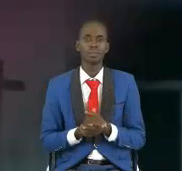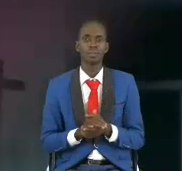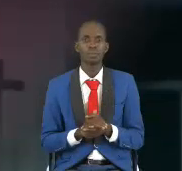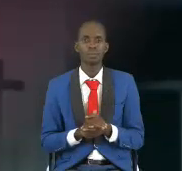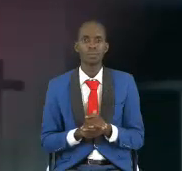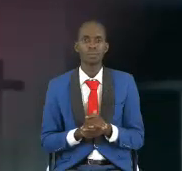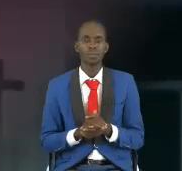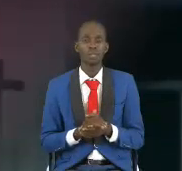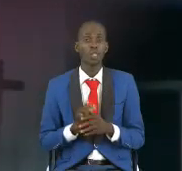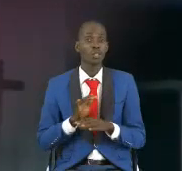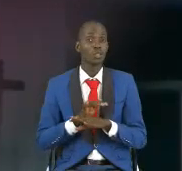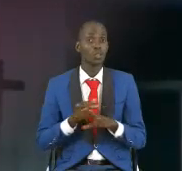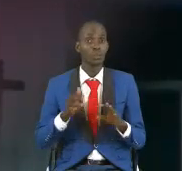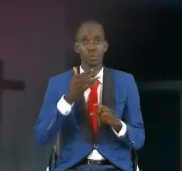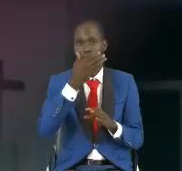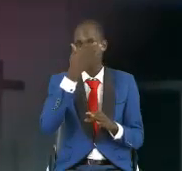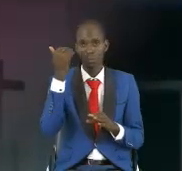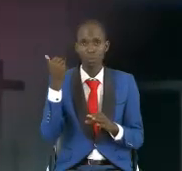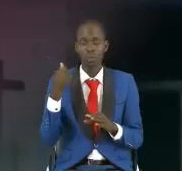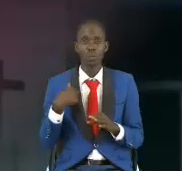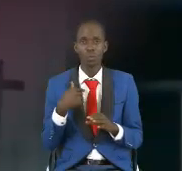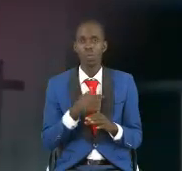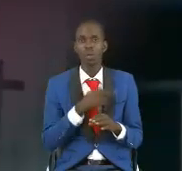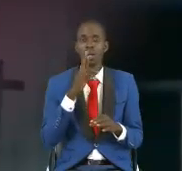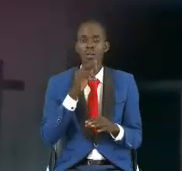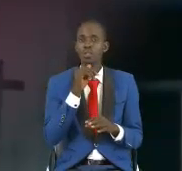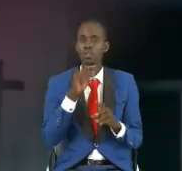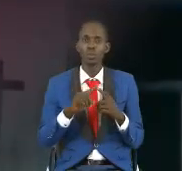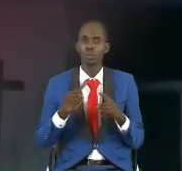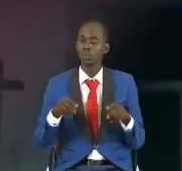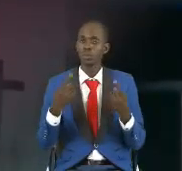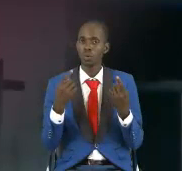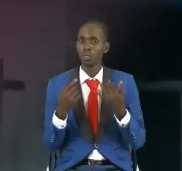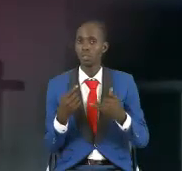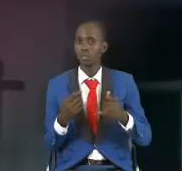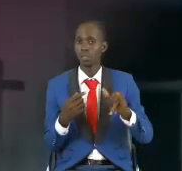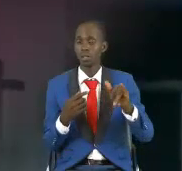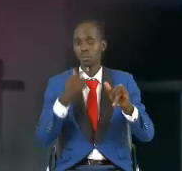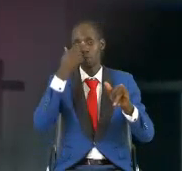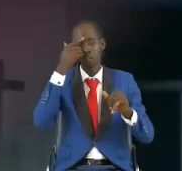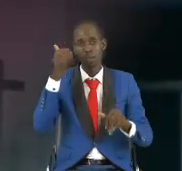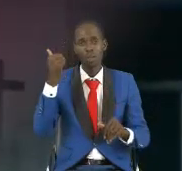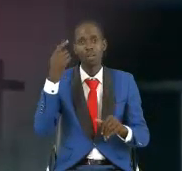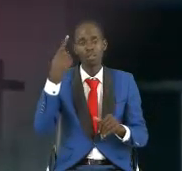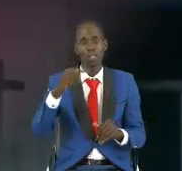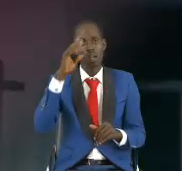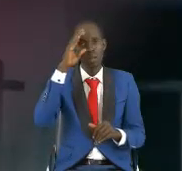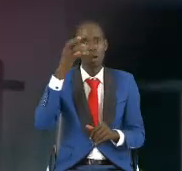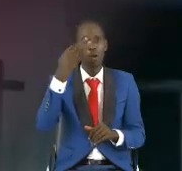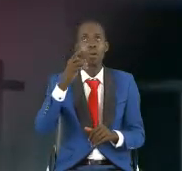Don't forget, we are not to go yet, because the man of God is going to pray for